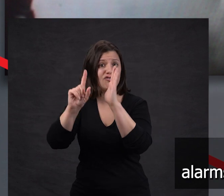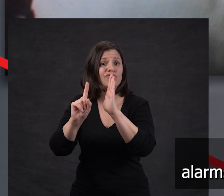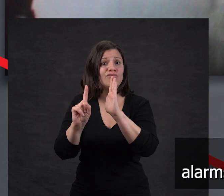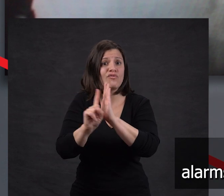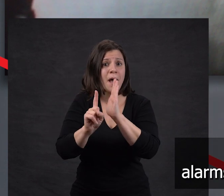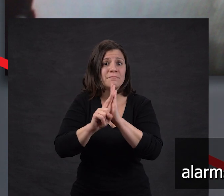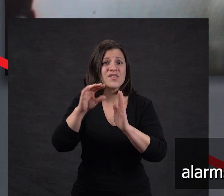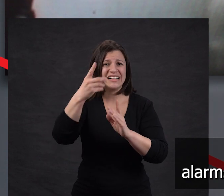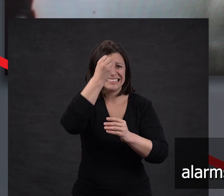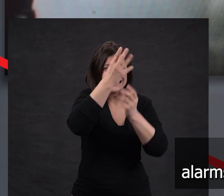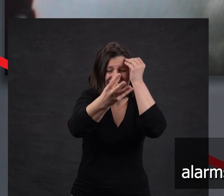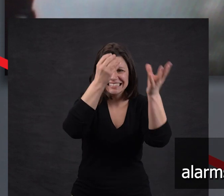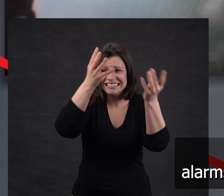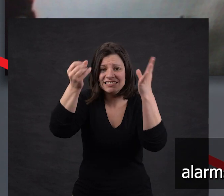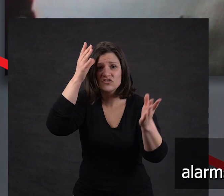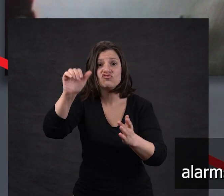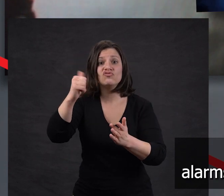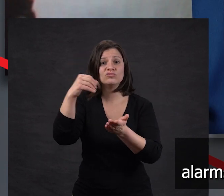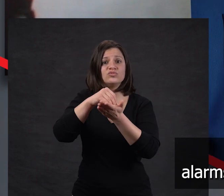and began alerting students.